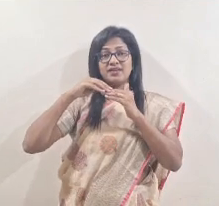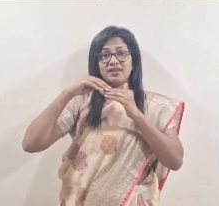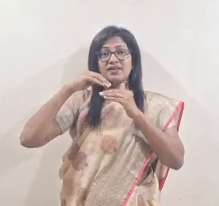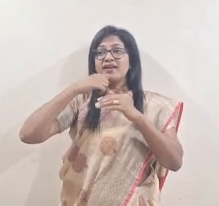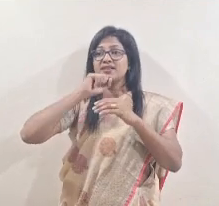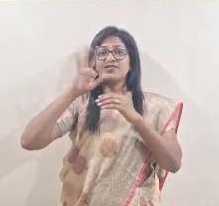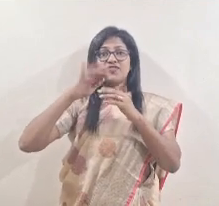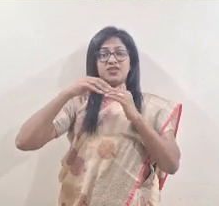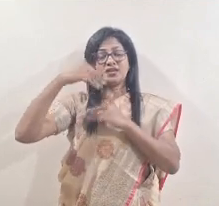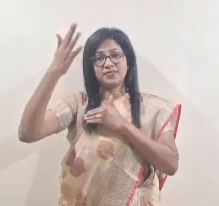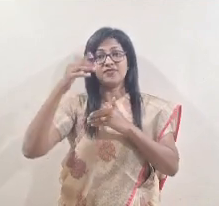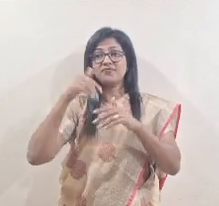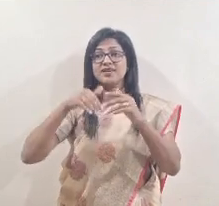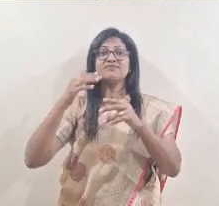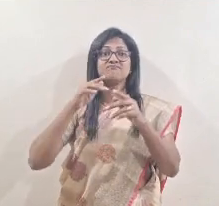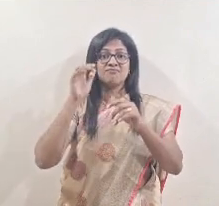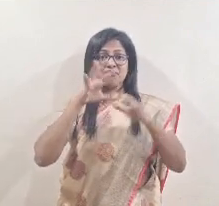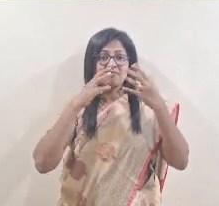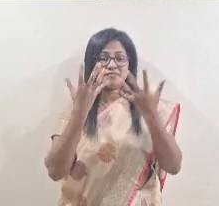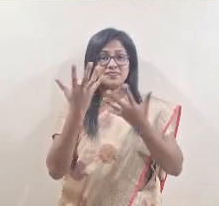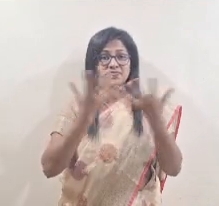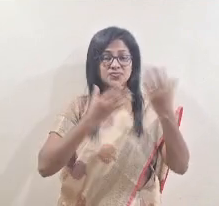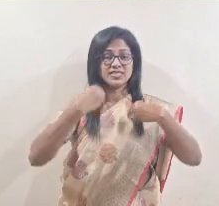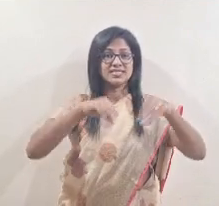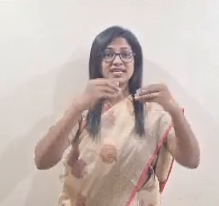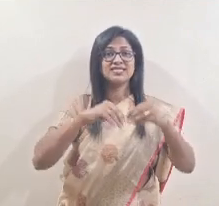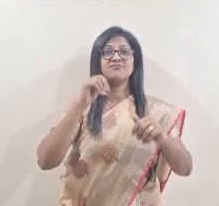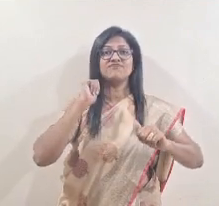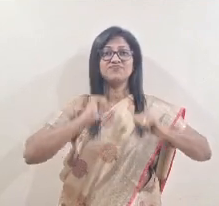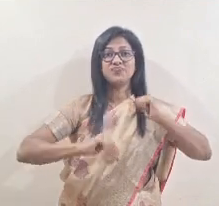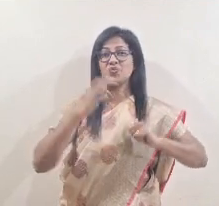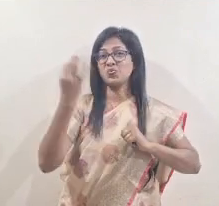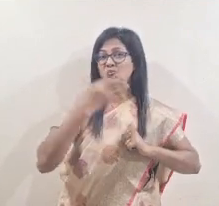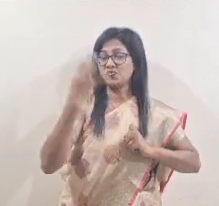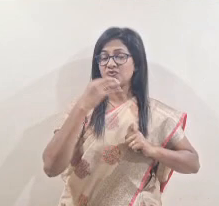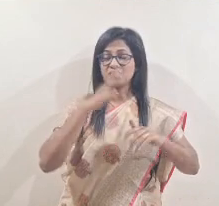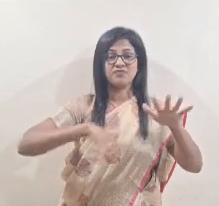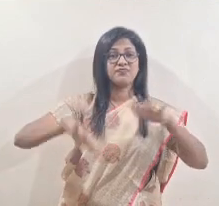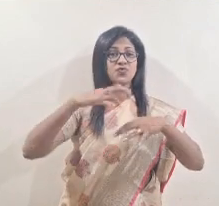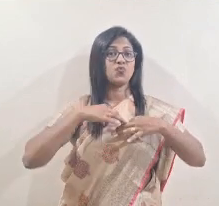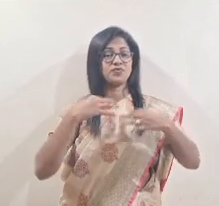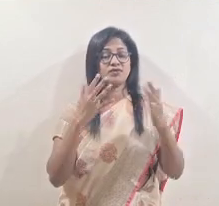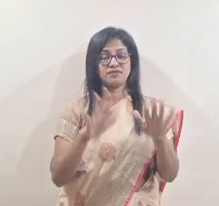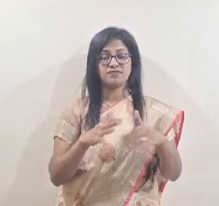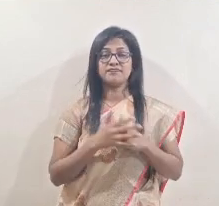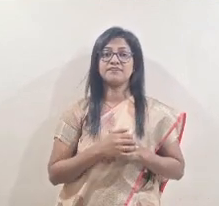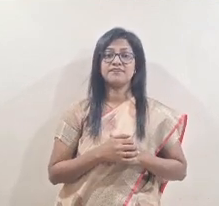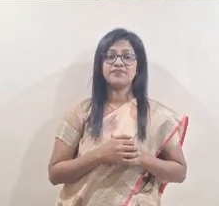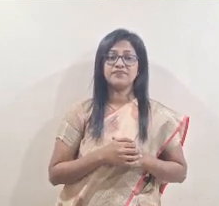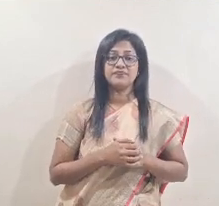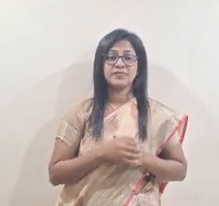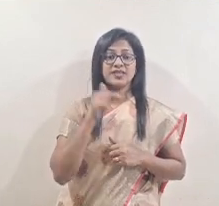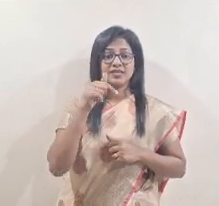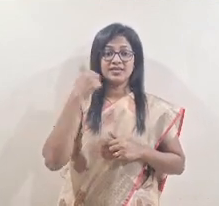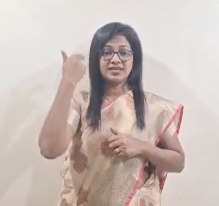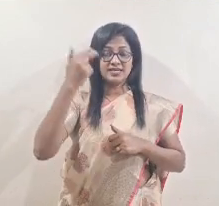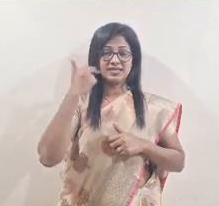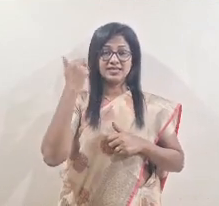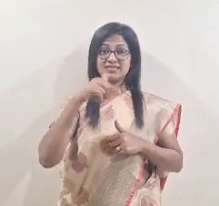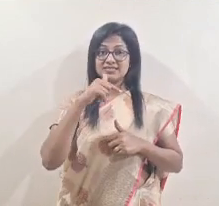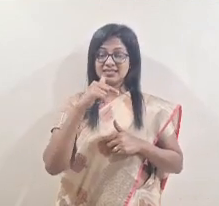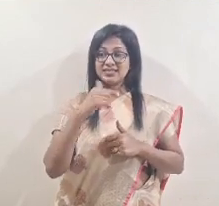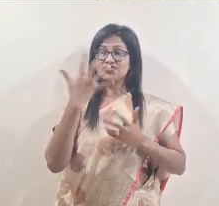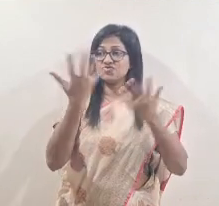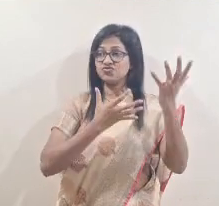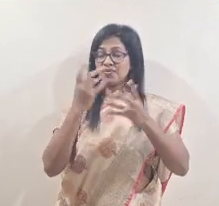markets are famous for trendy and modern designs of clothing. And the main purpose for